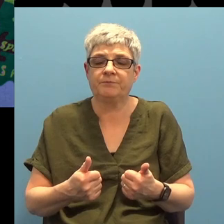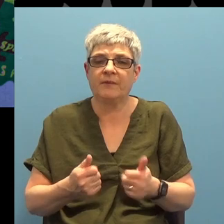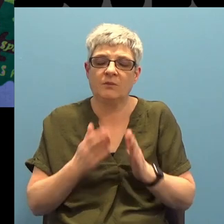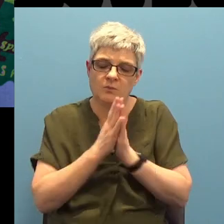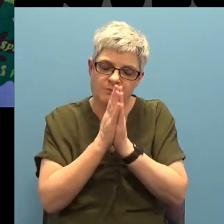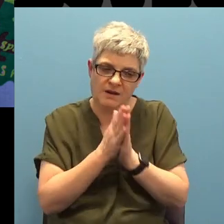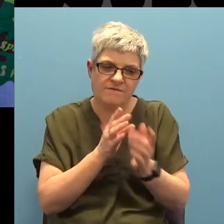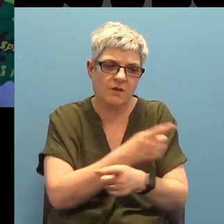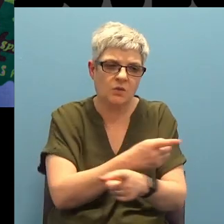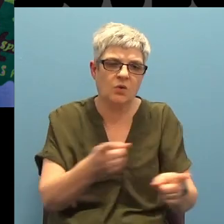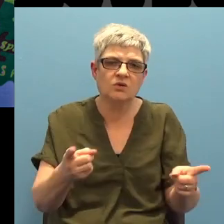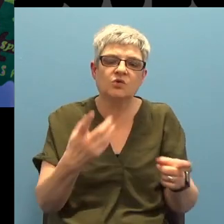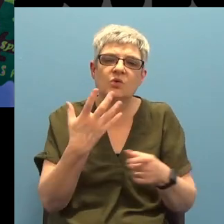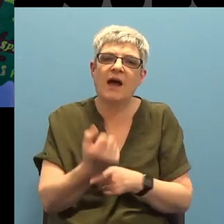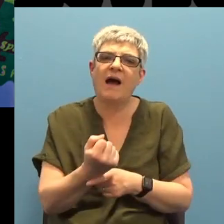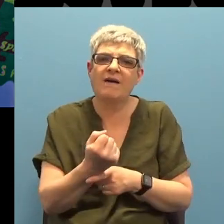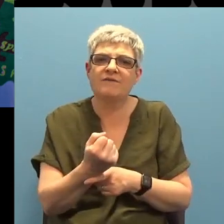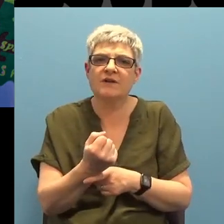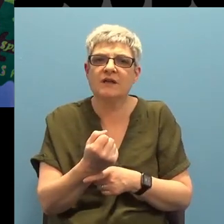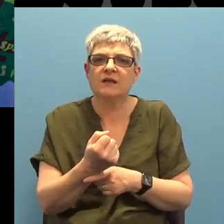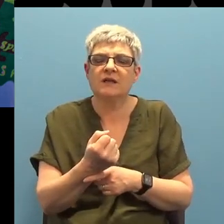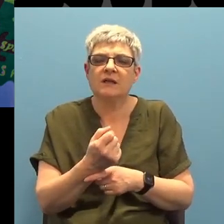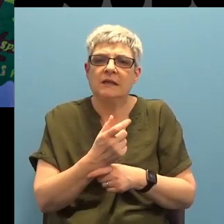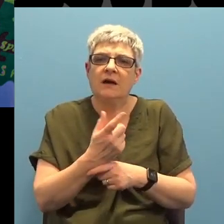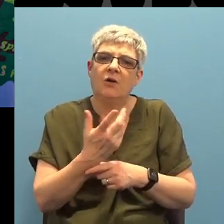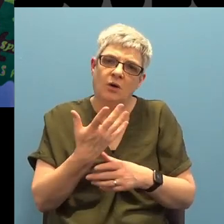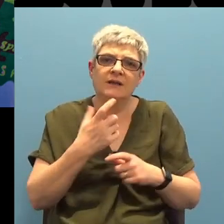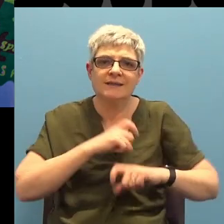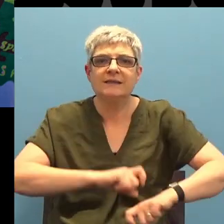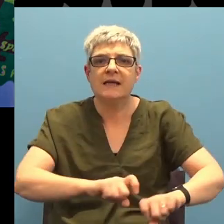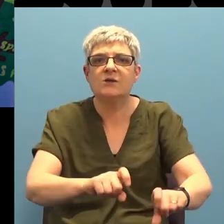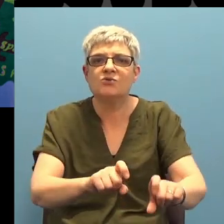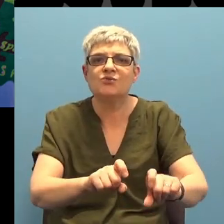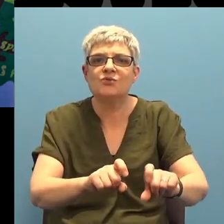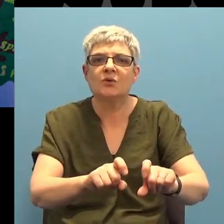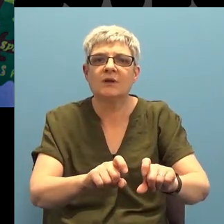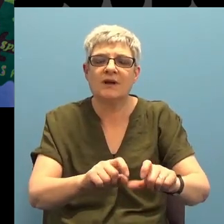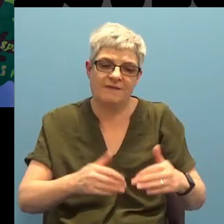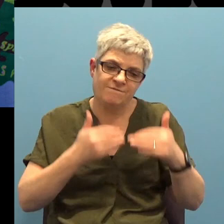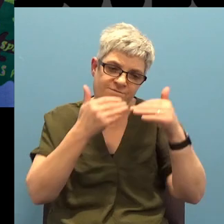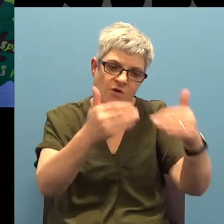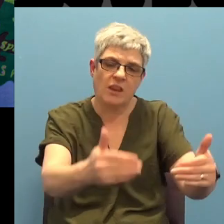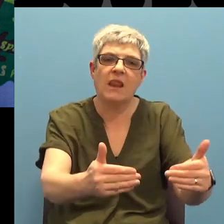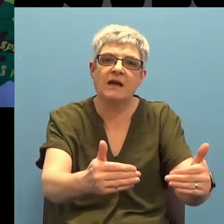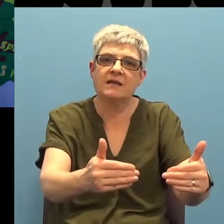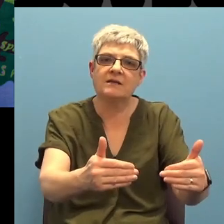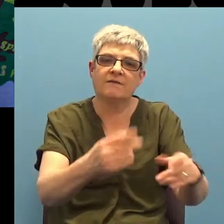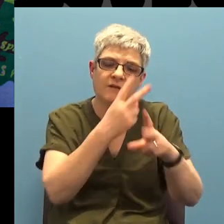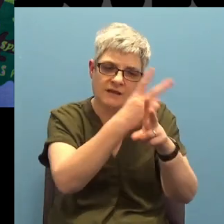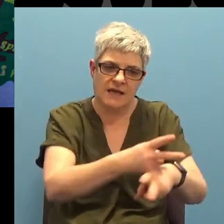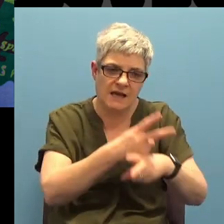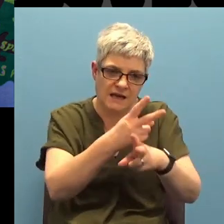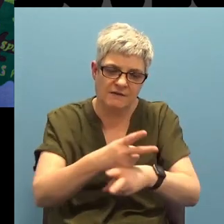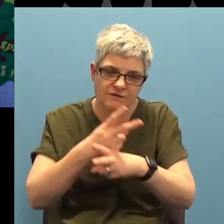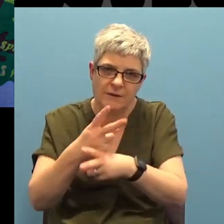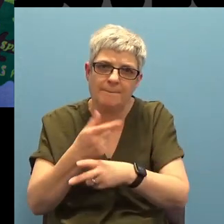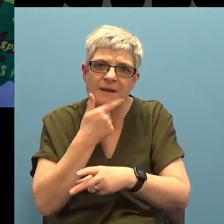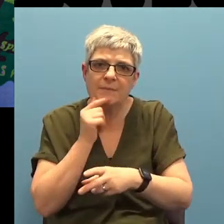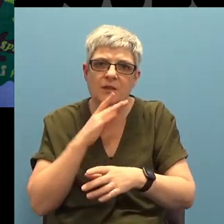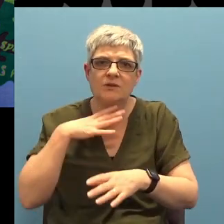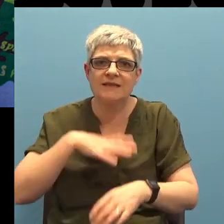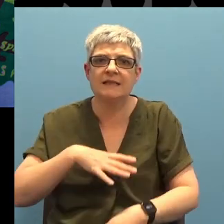And we pray for those who have been and who continue to be at the front line of caring for those who are in